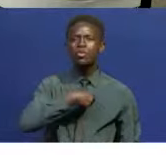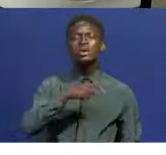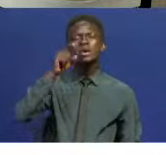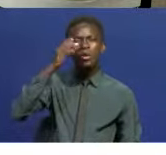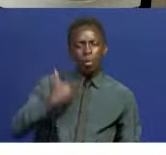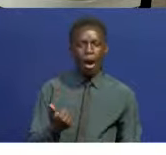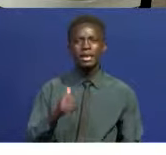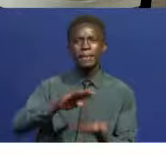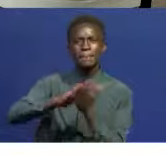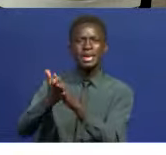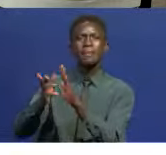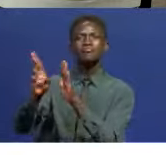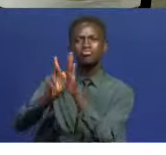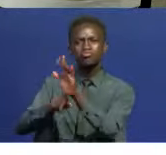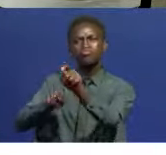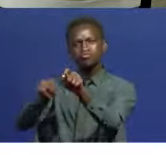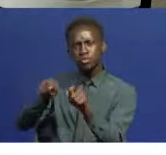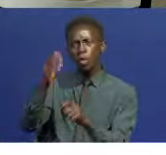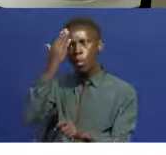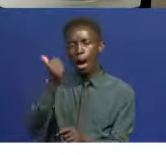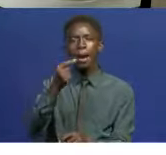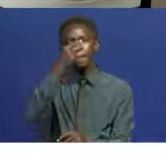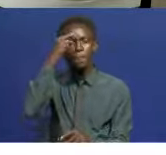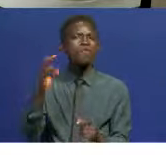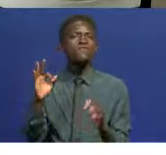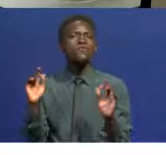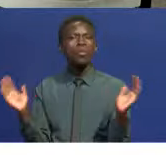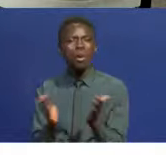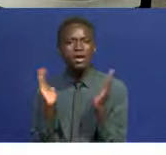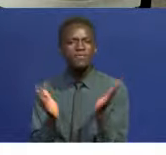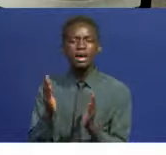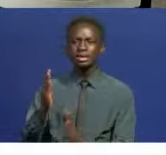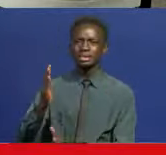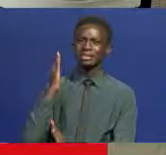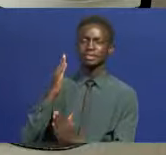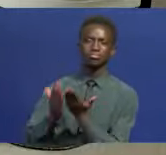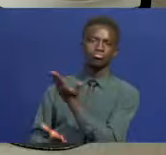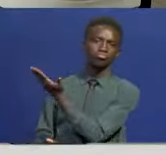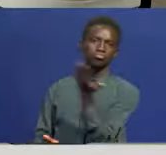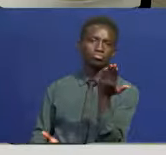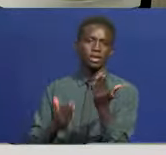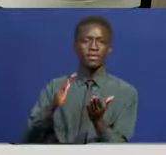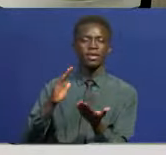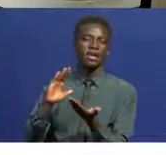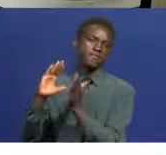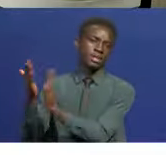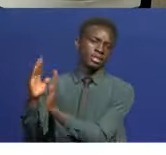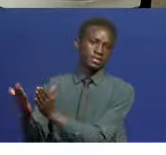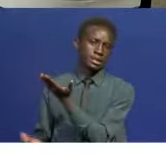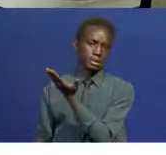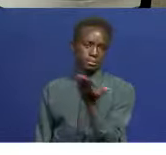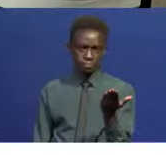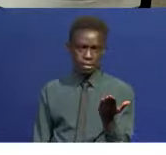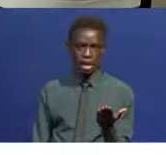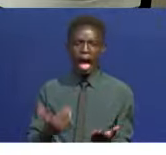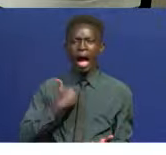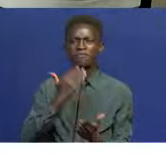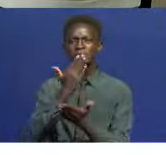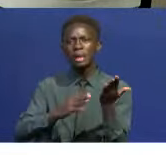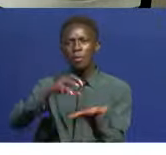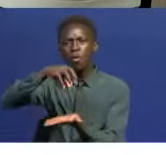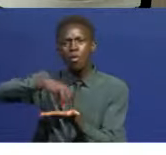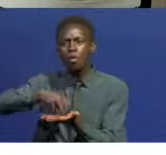regulated because of where we have come from and the welfare, the kind of welfare that our guards are facing out there. They are under some conditions that are not very conducive. Mm-hmm. But then,